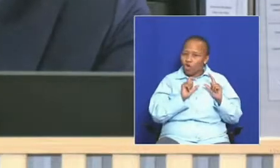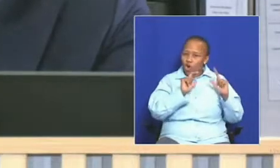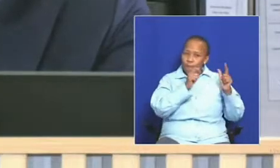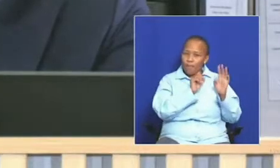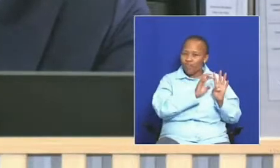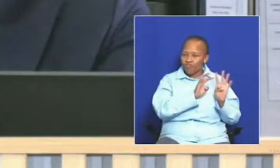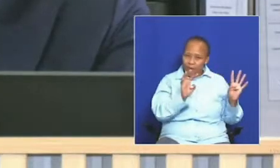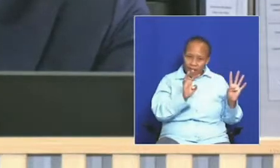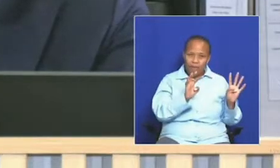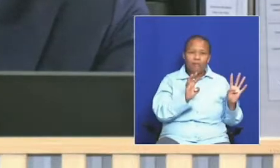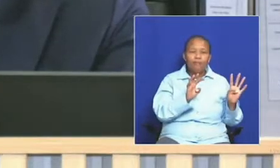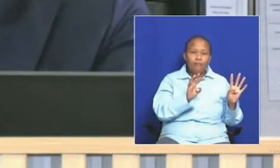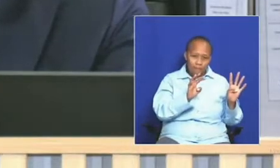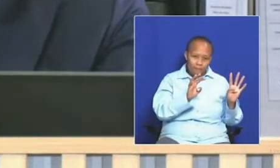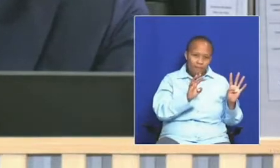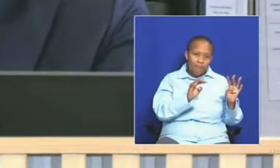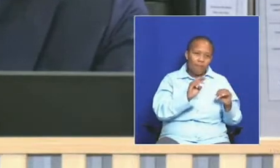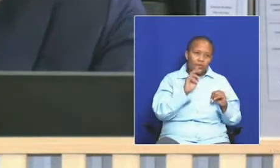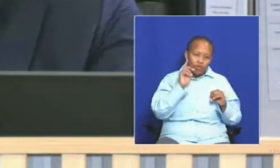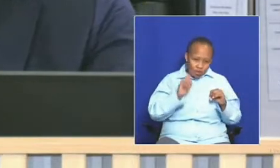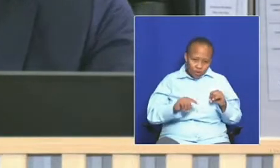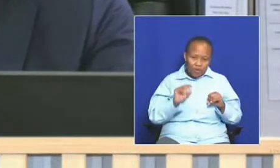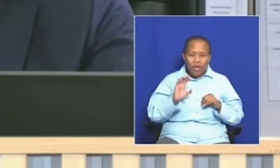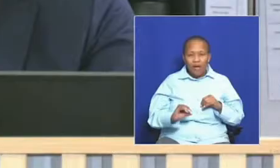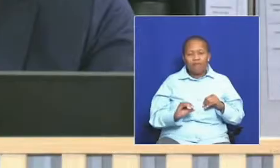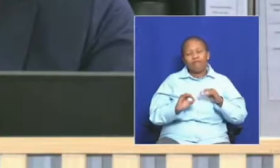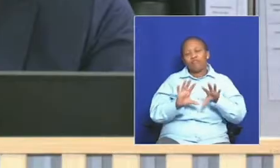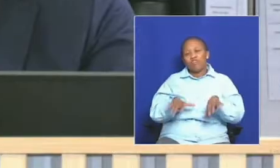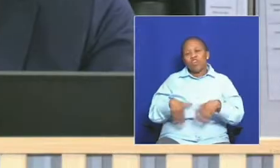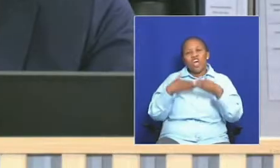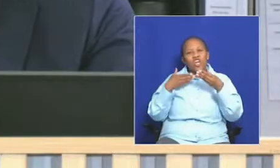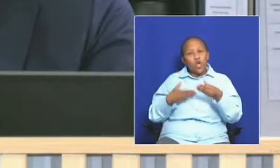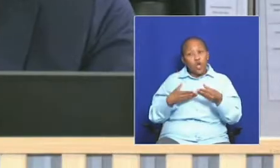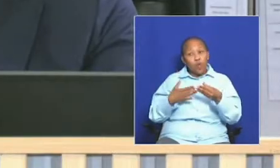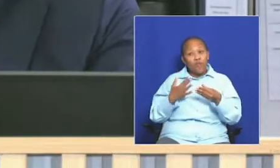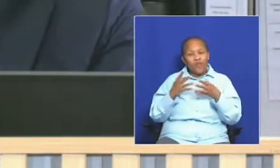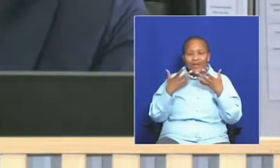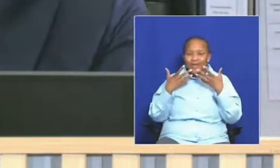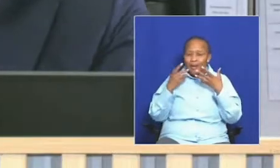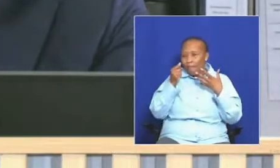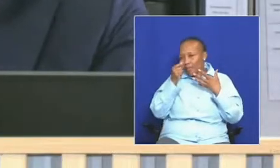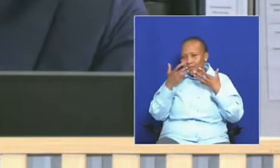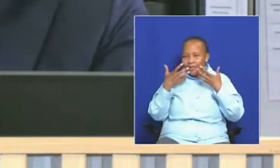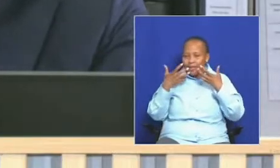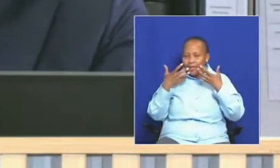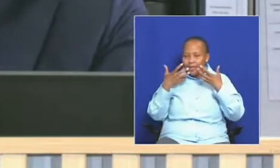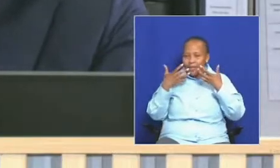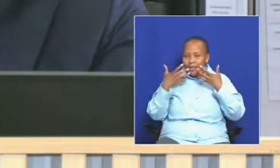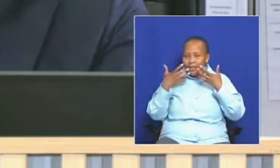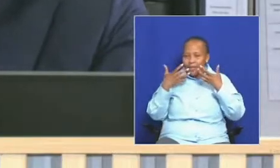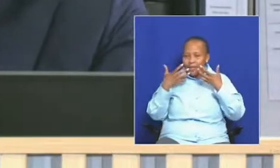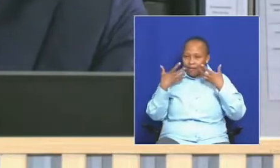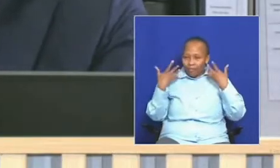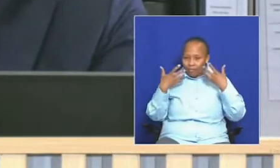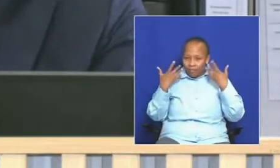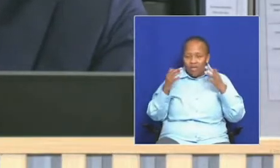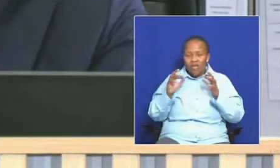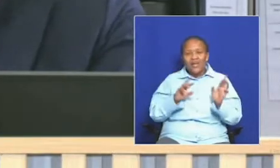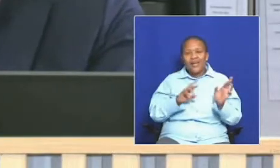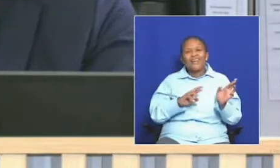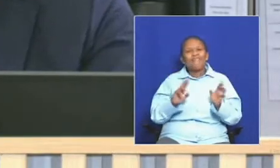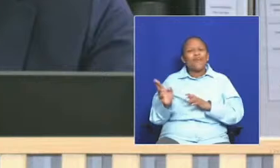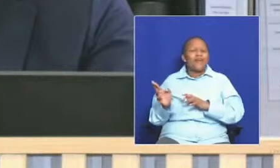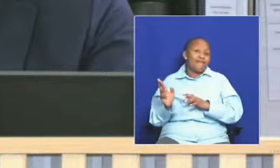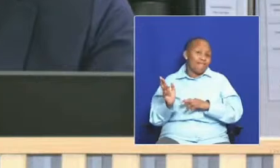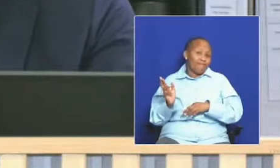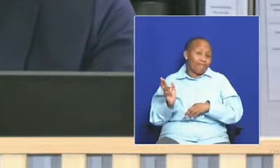Mr. referred to, and which I think he was suggesting buttress is the